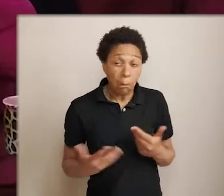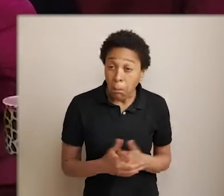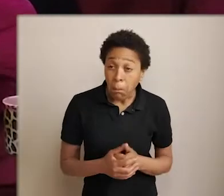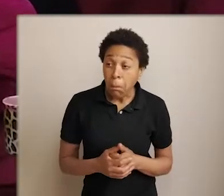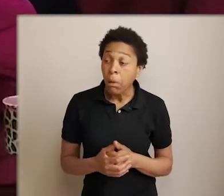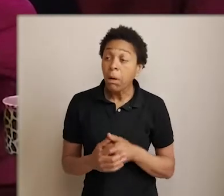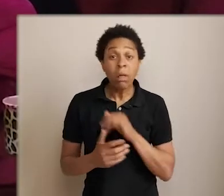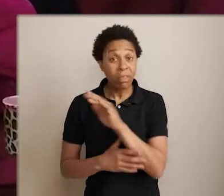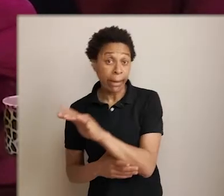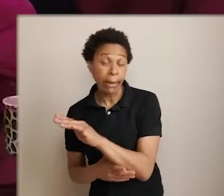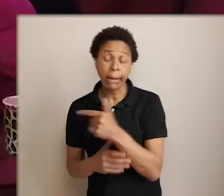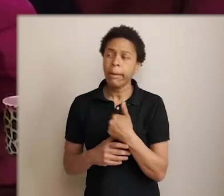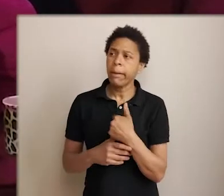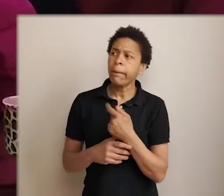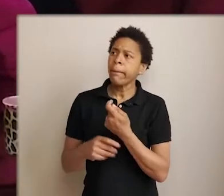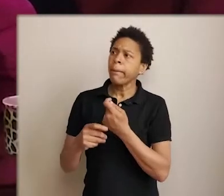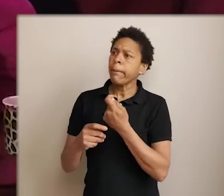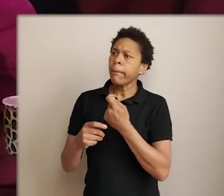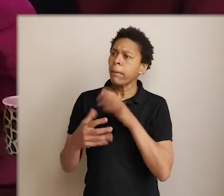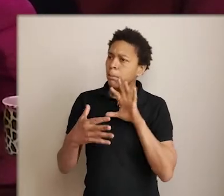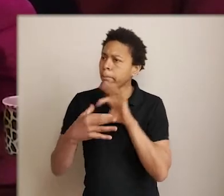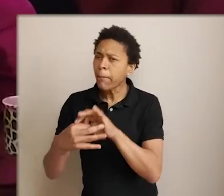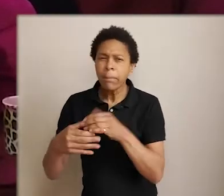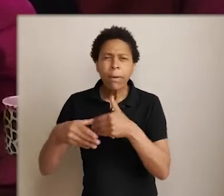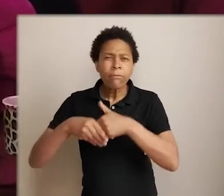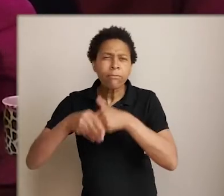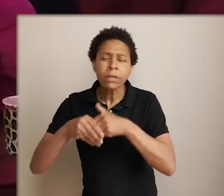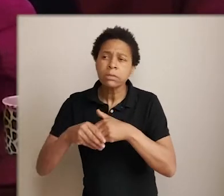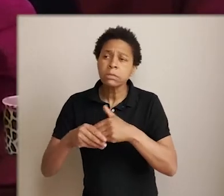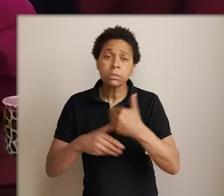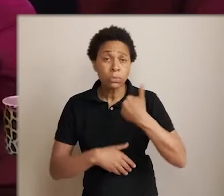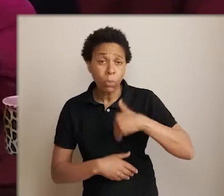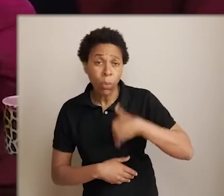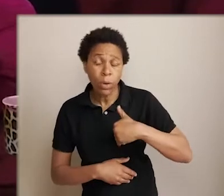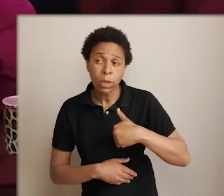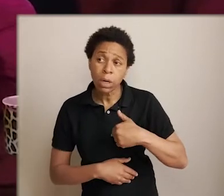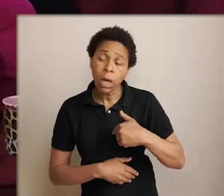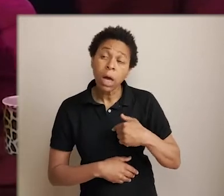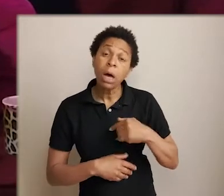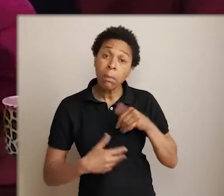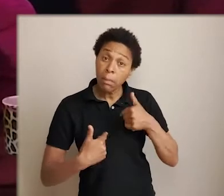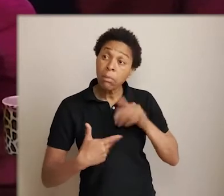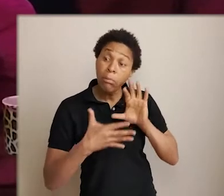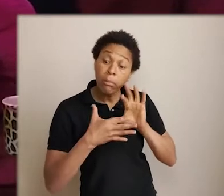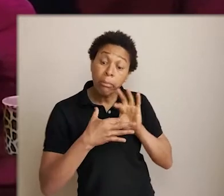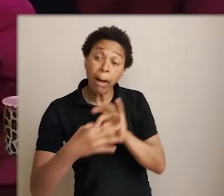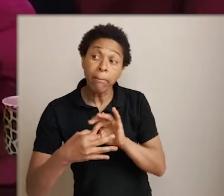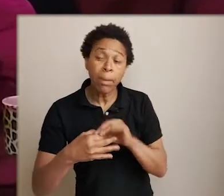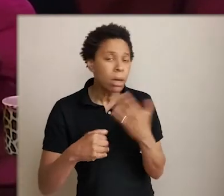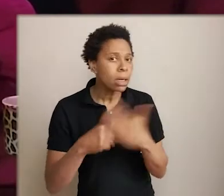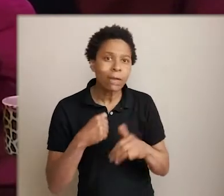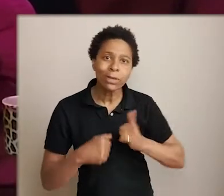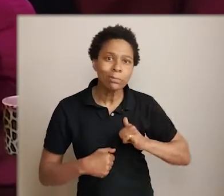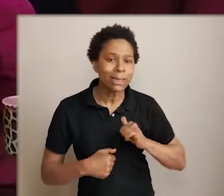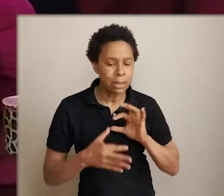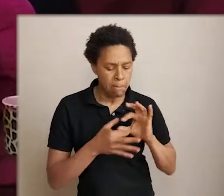I was at college, I became friends with a woman who I bonded with, and I hadn't expected to bond